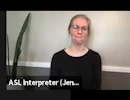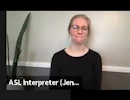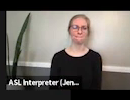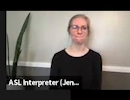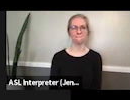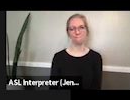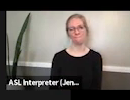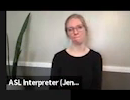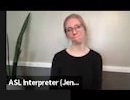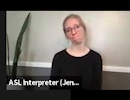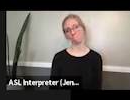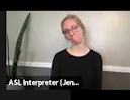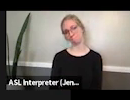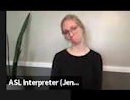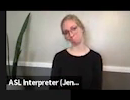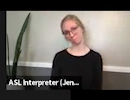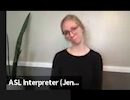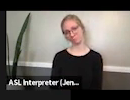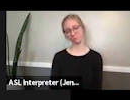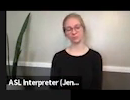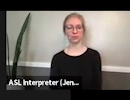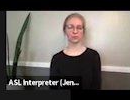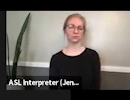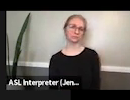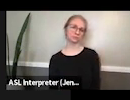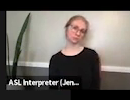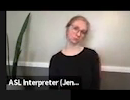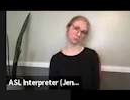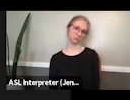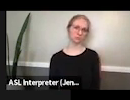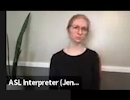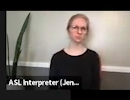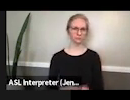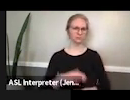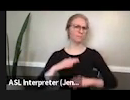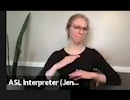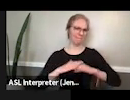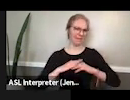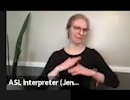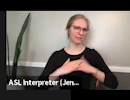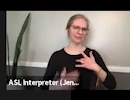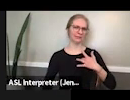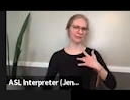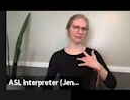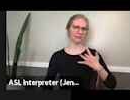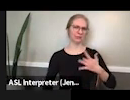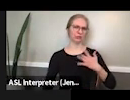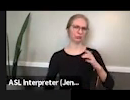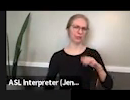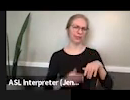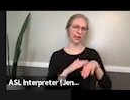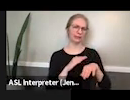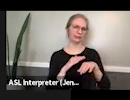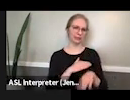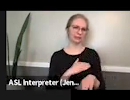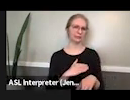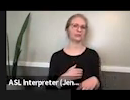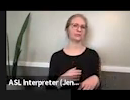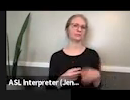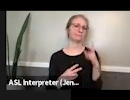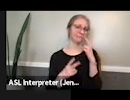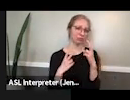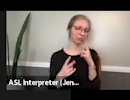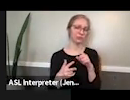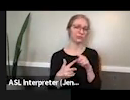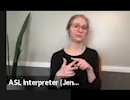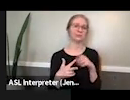The key is to remember to maximize sensory access, especially about vision, hearing, touch. Vision,